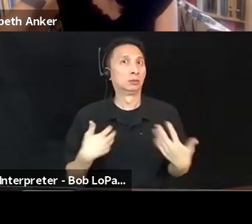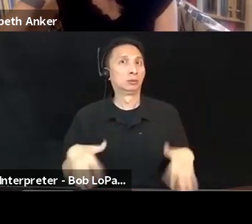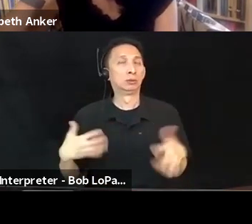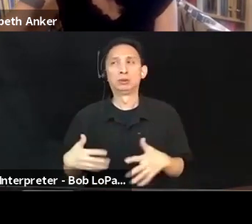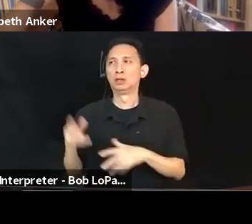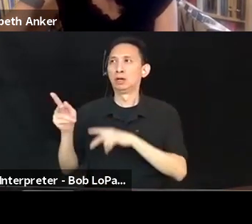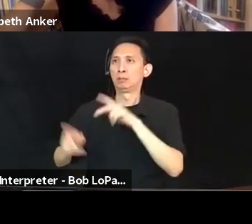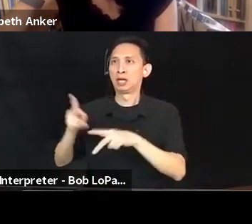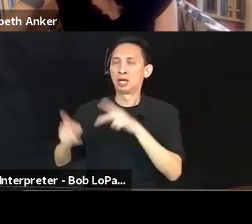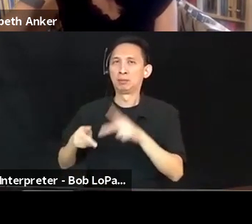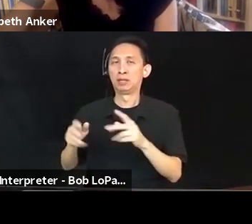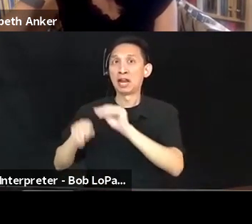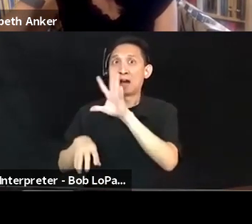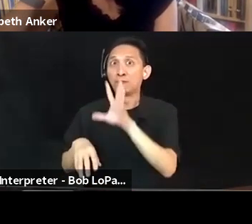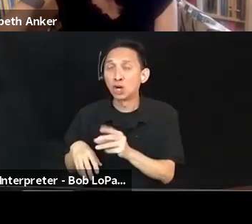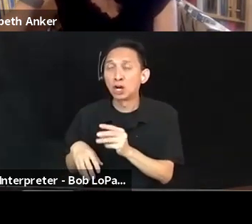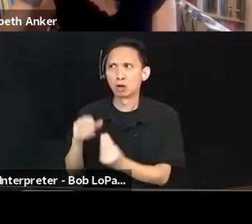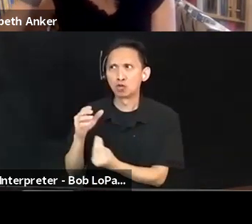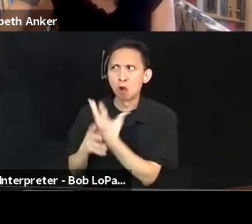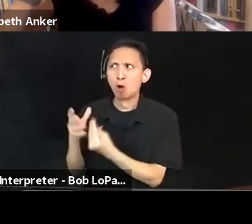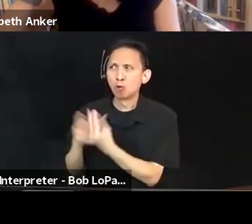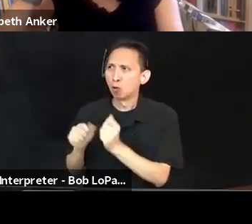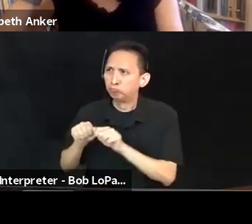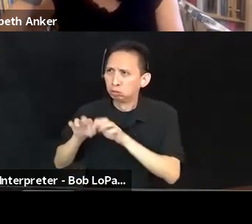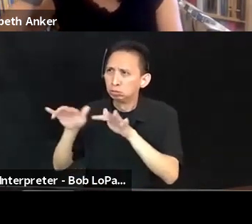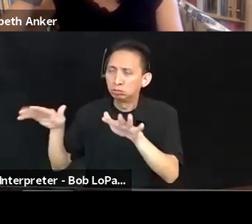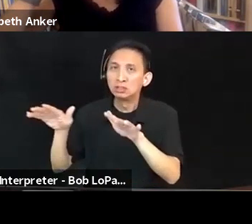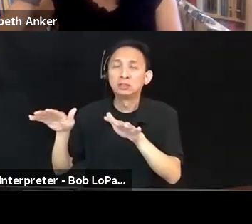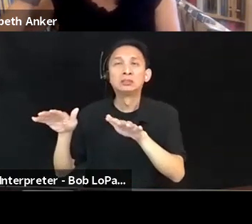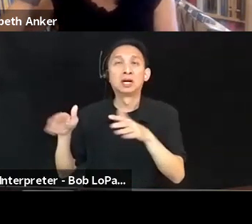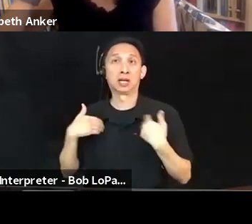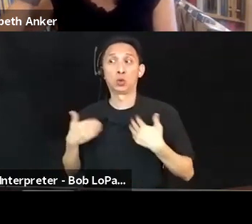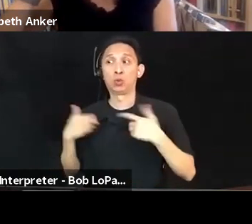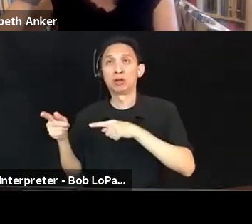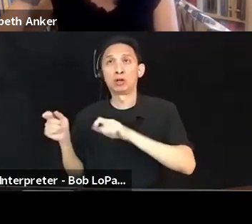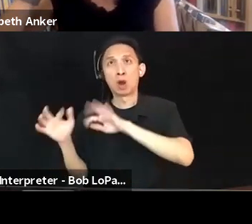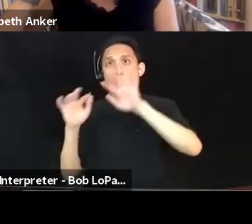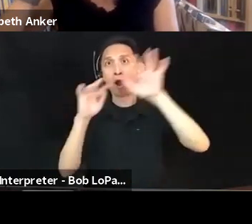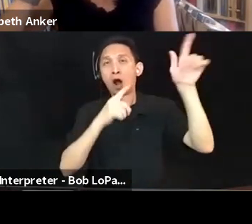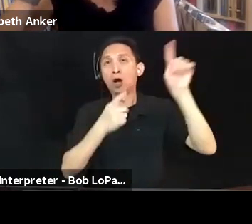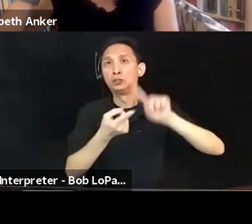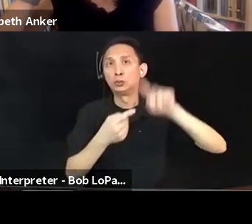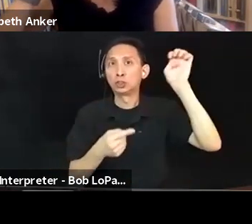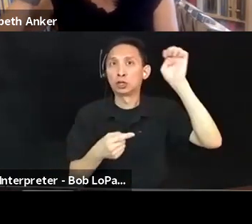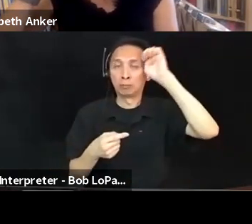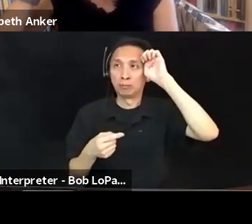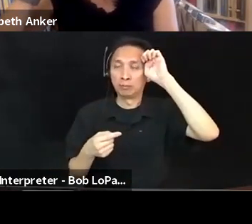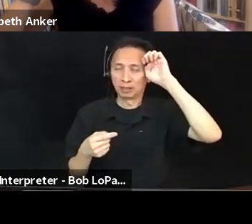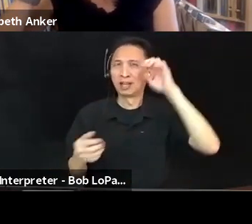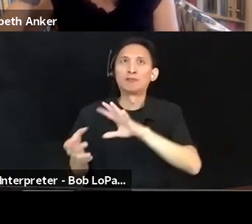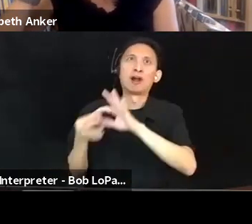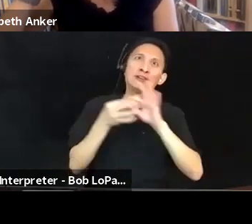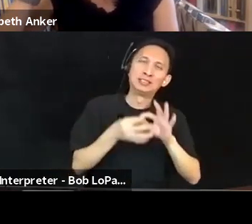Africa, a young population scrambling for Europe. And of course, it's a reference back to the Scramble for Africa, but one